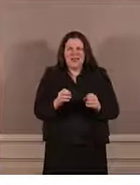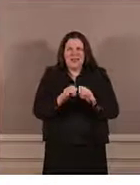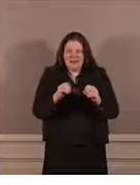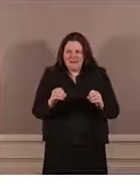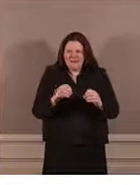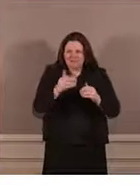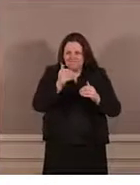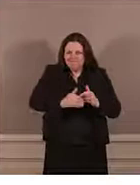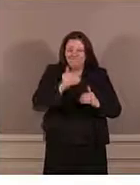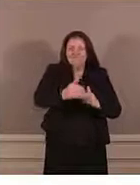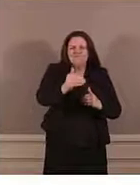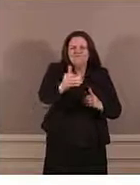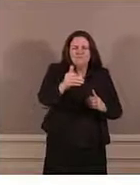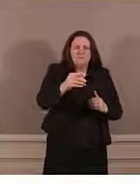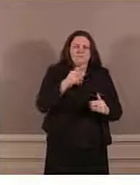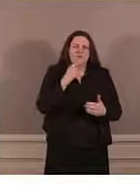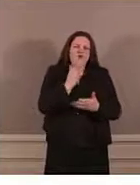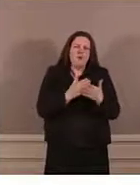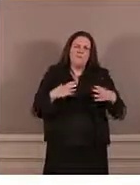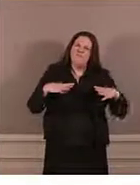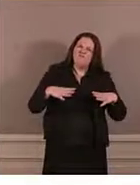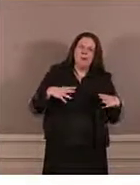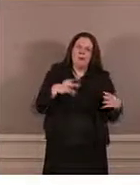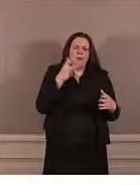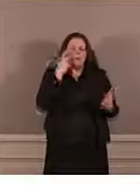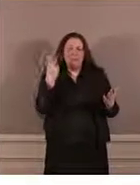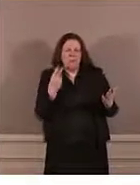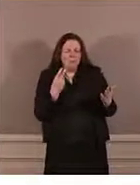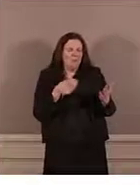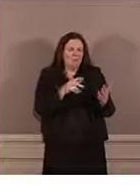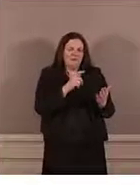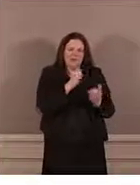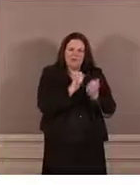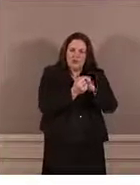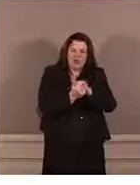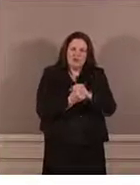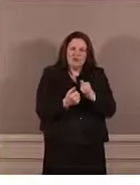but there was also evidence that changes were made to the plans where